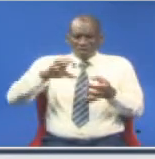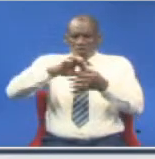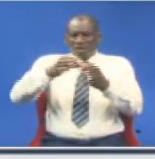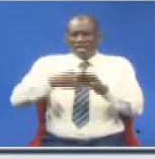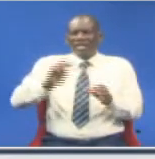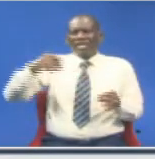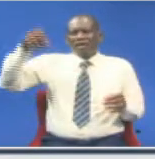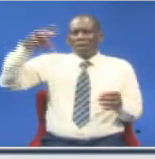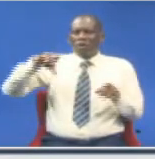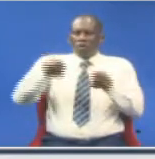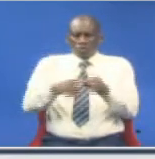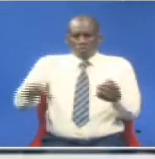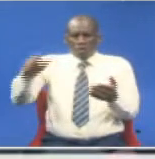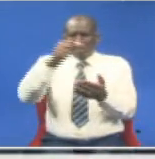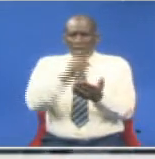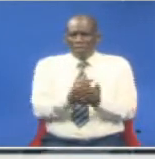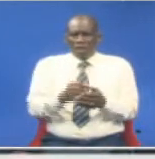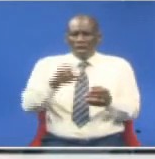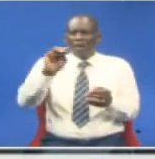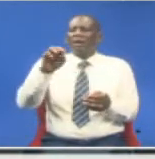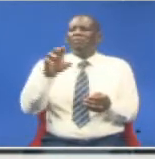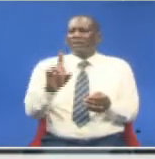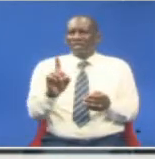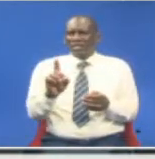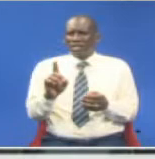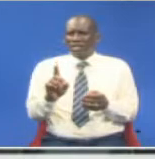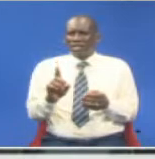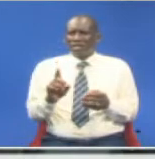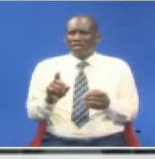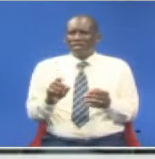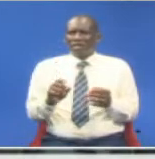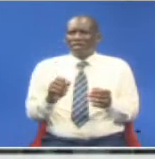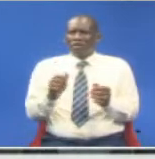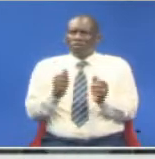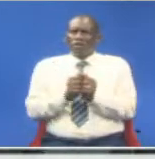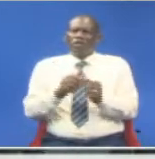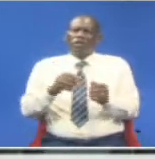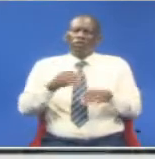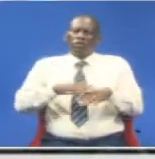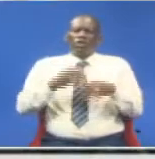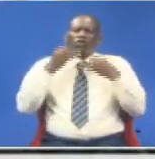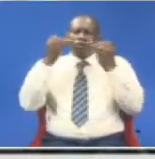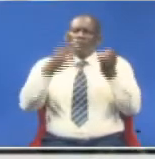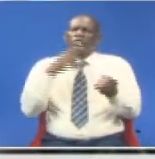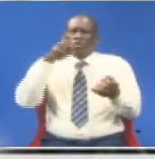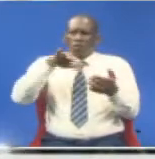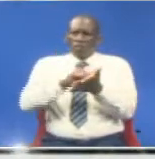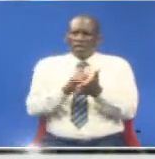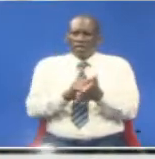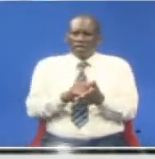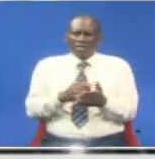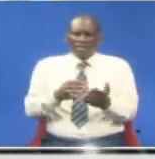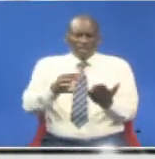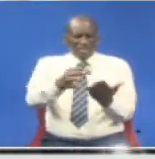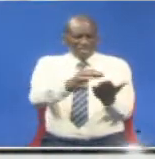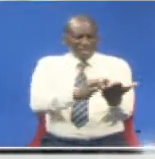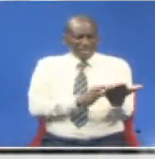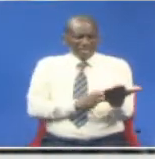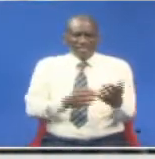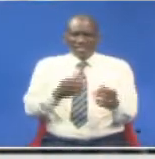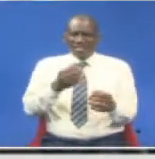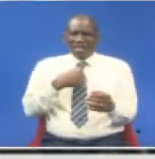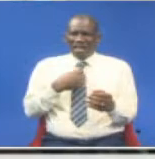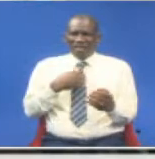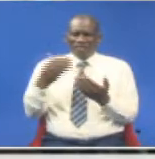is also recruiting for a Managing Director, with reliable sources indicating that the short list having